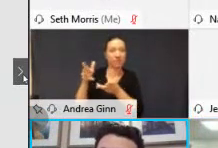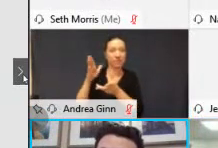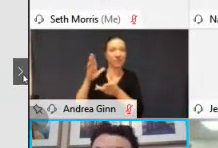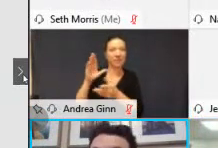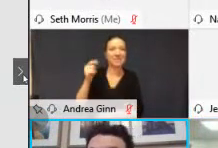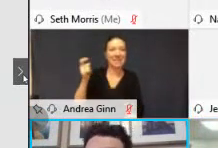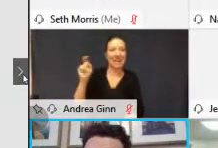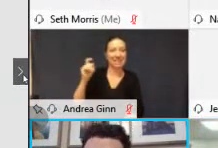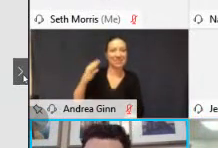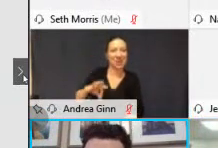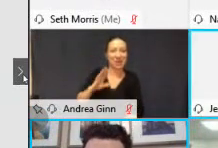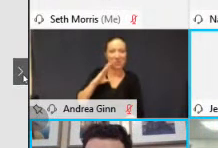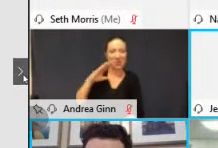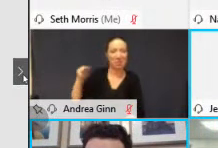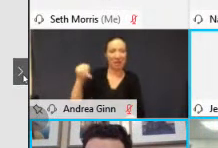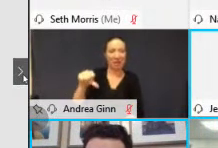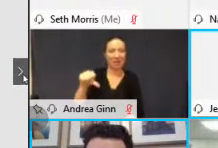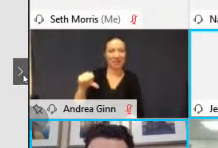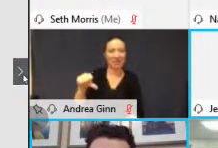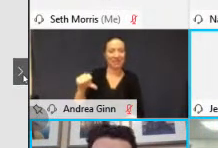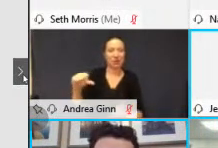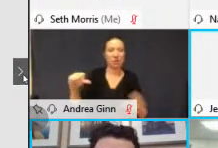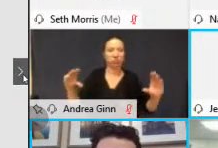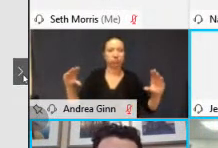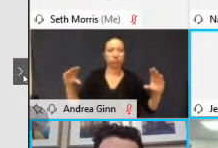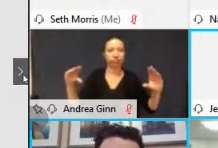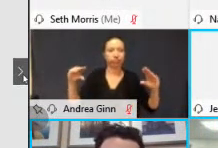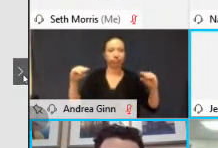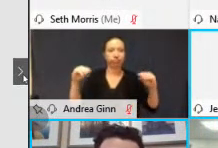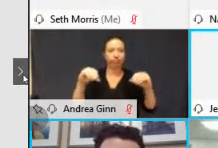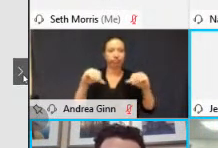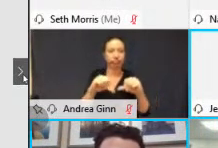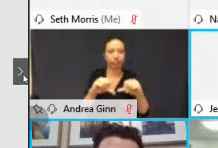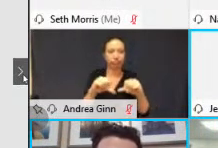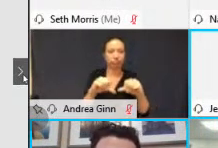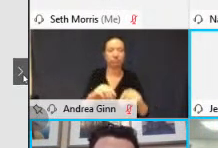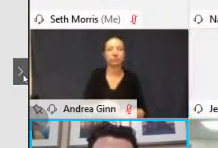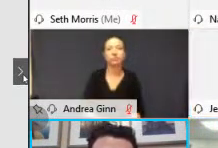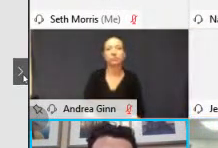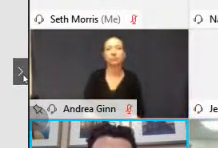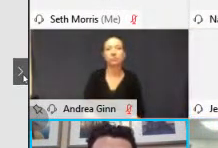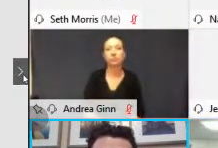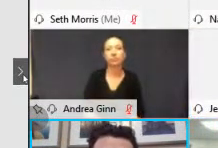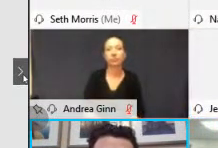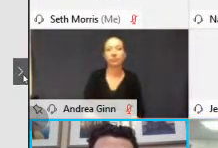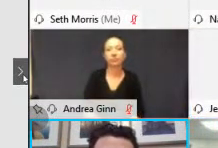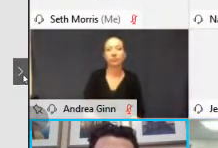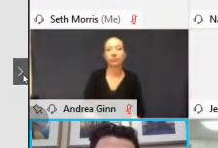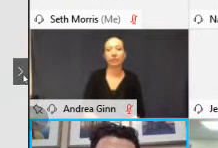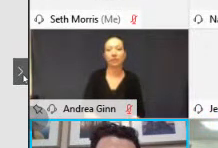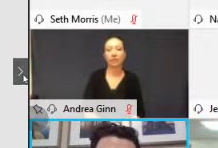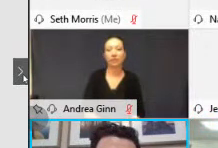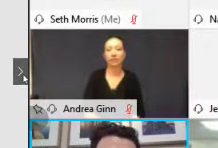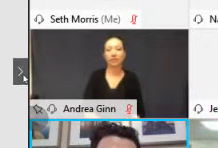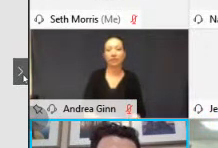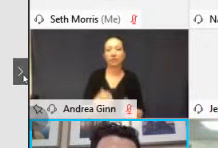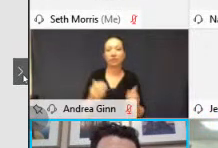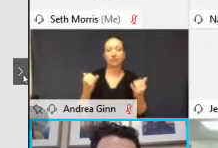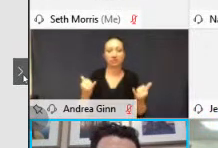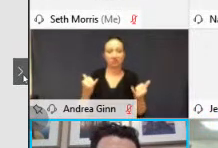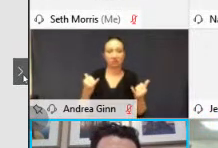you pay and what the full premium is. And so, taking a look at this table and some